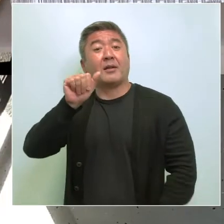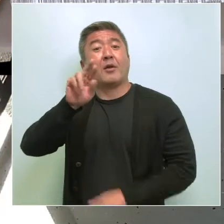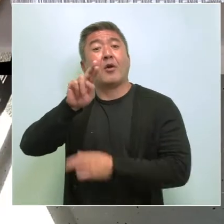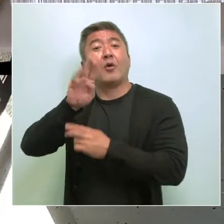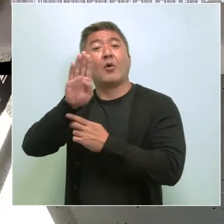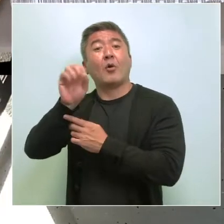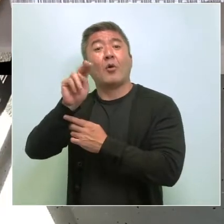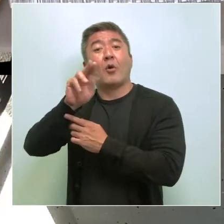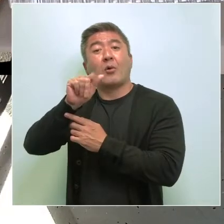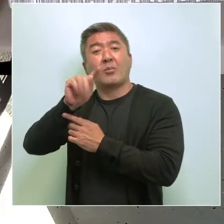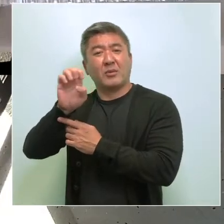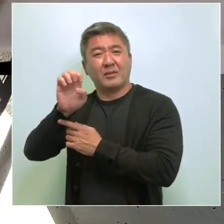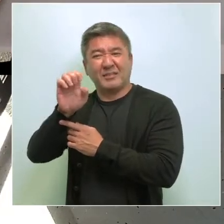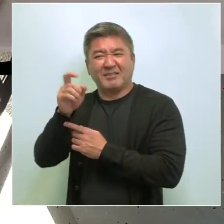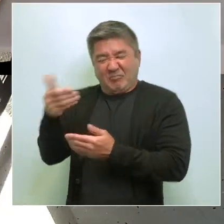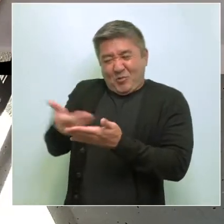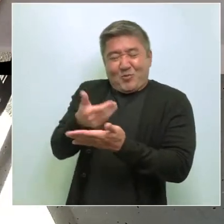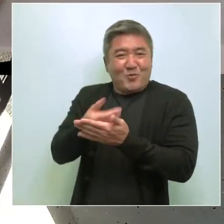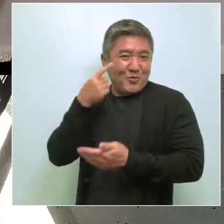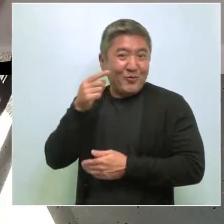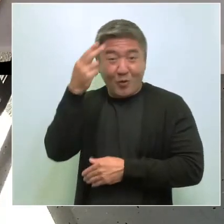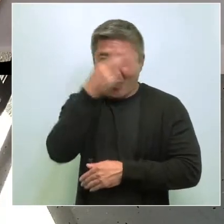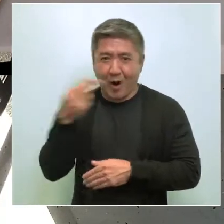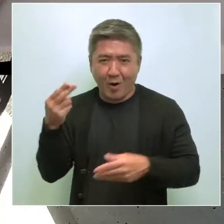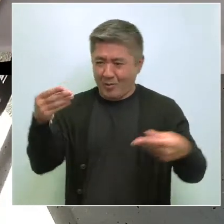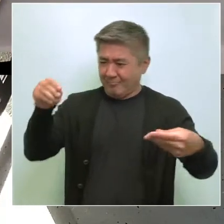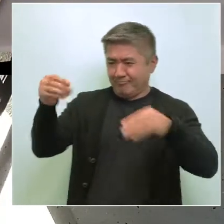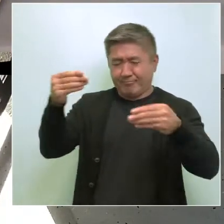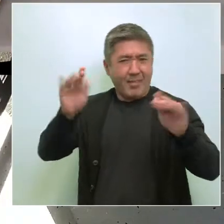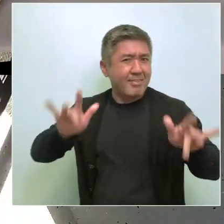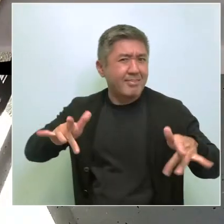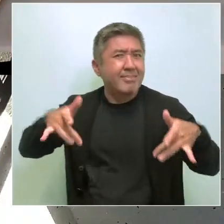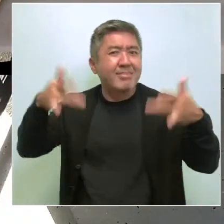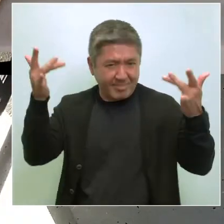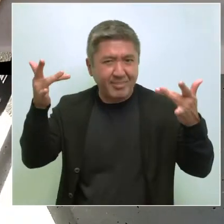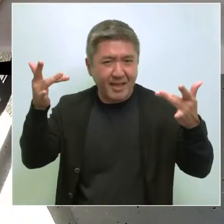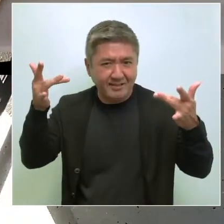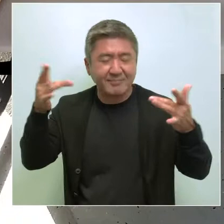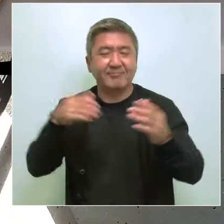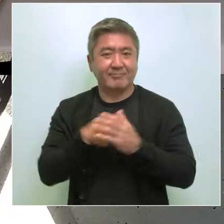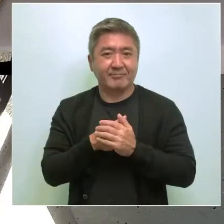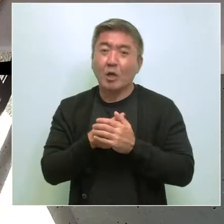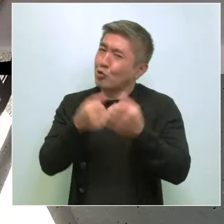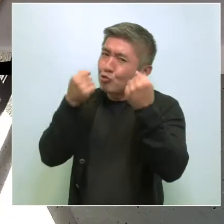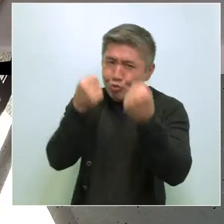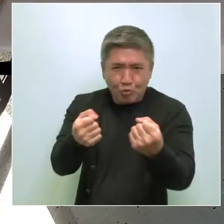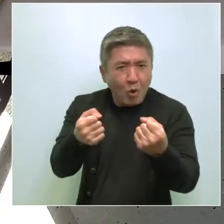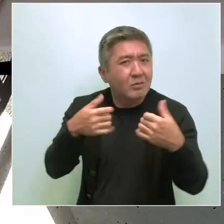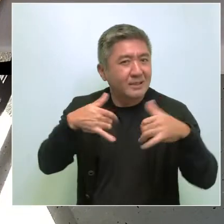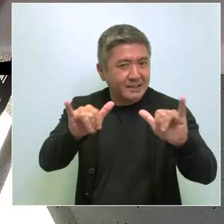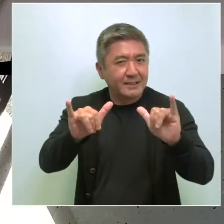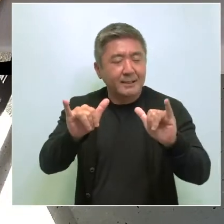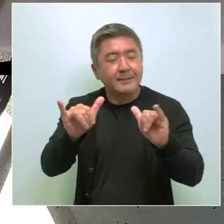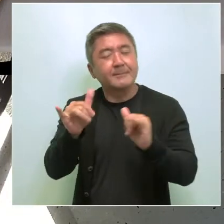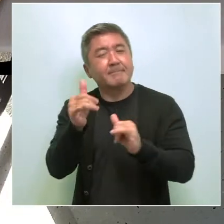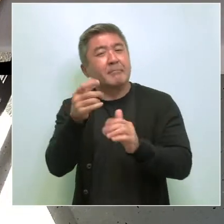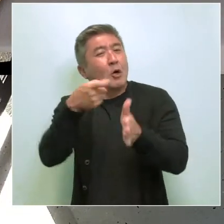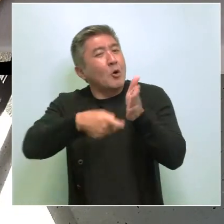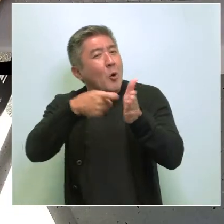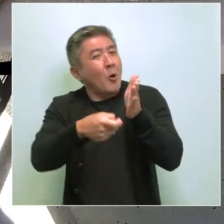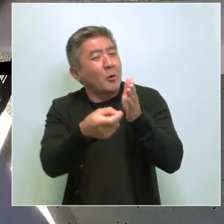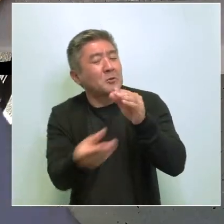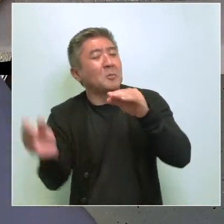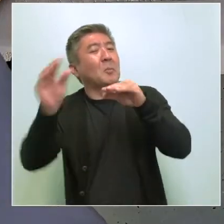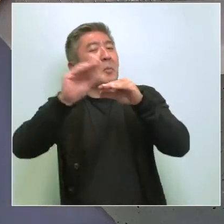into Hawaii now. They're much lighter than plywood, but they're just as strong. They're a little more